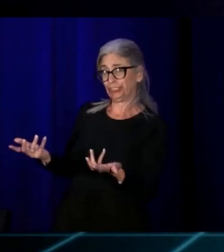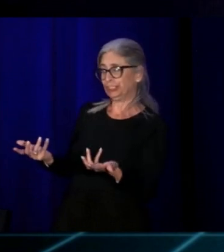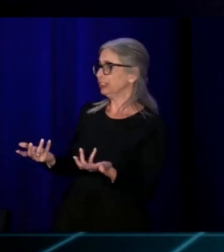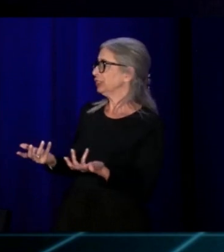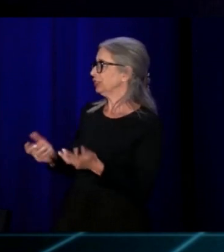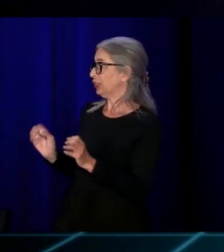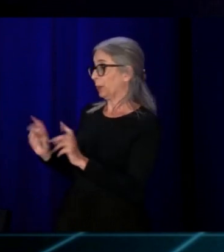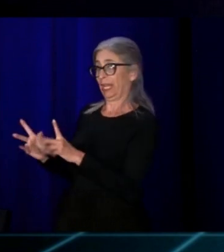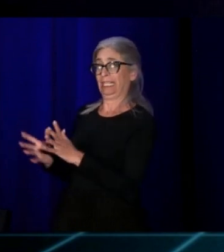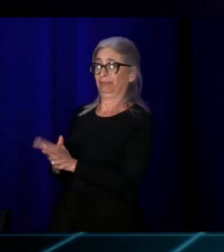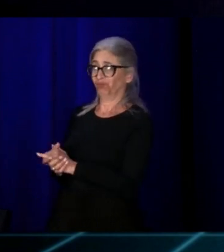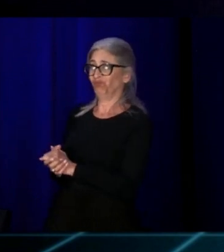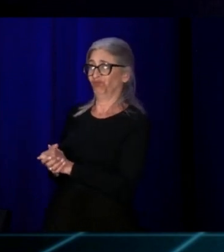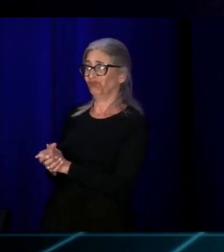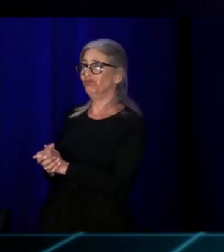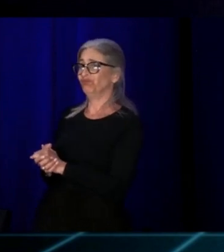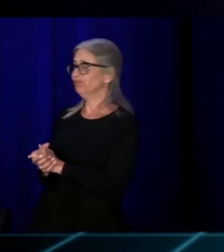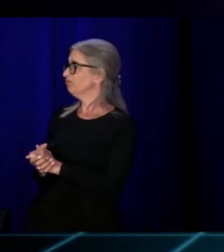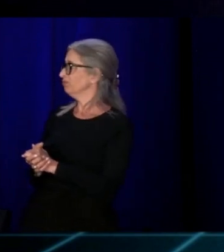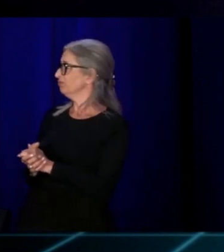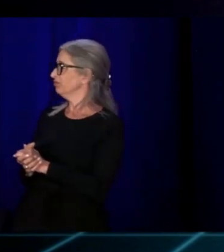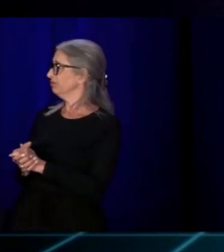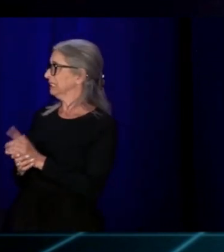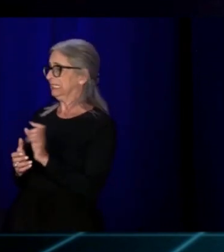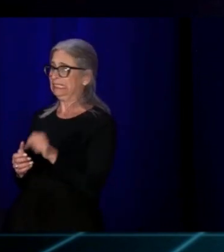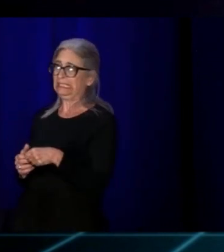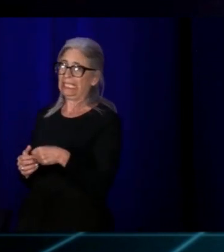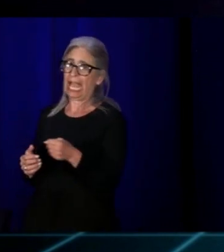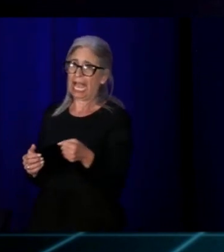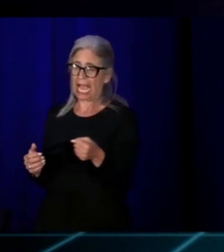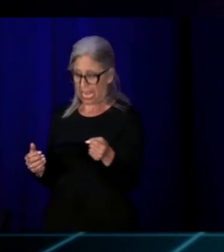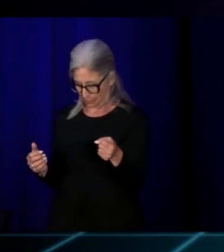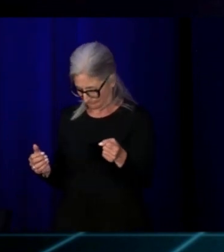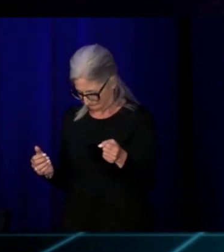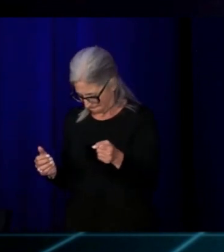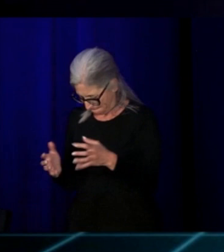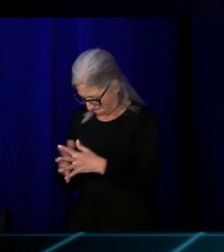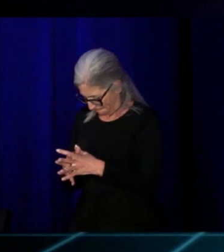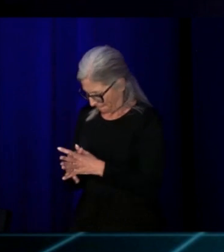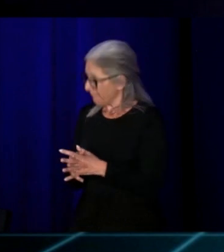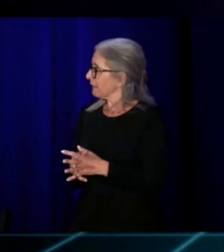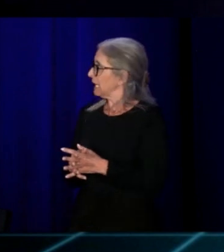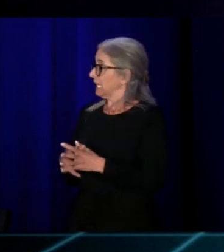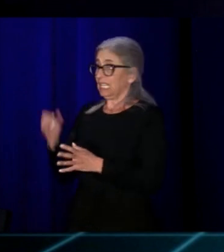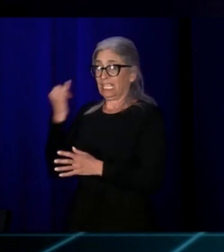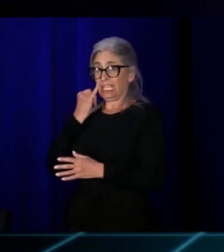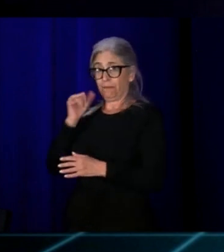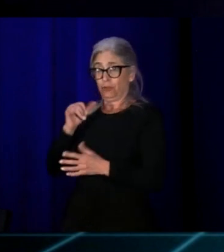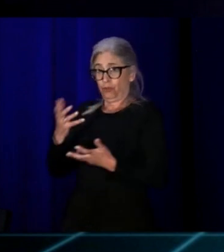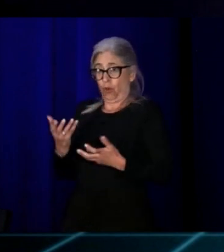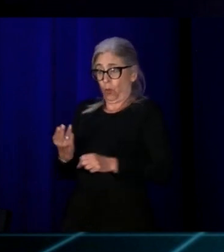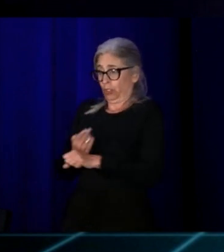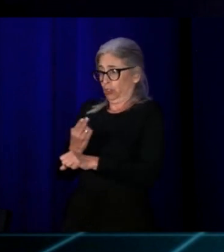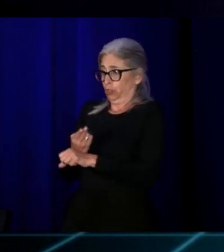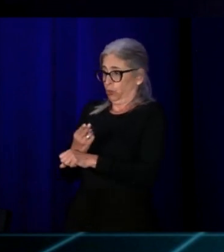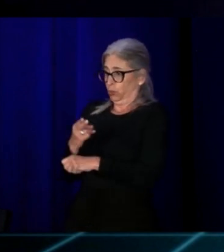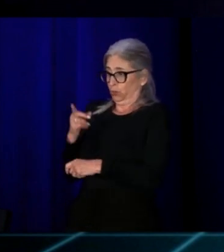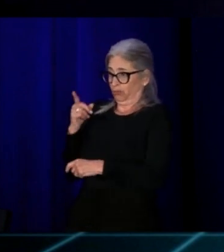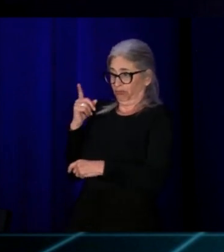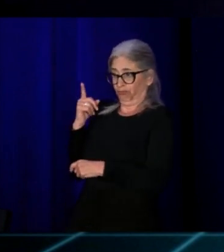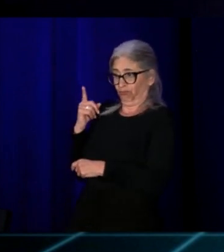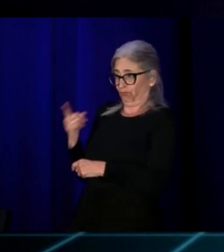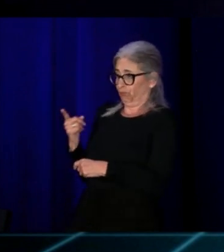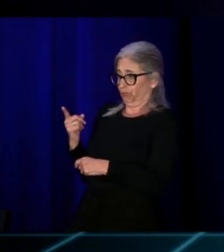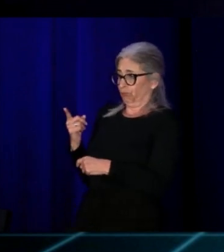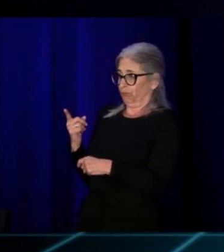All right. But yeah. So yeah, if you don't want to use JSX, then you